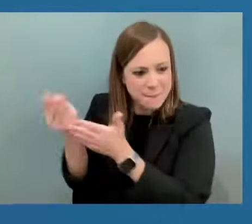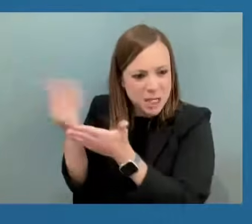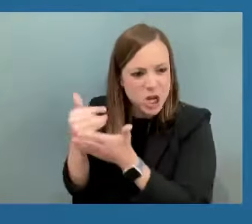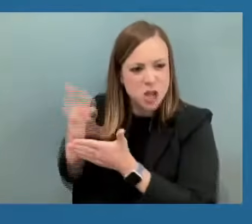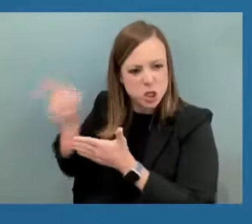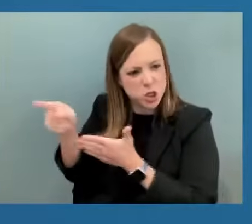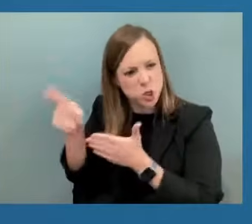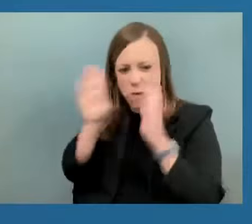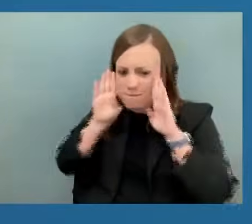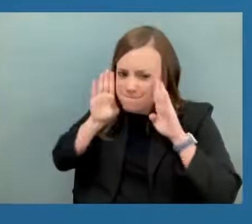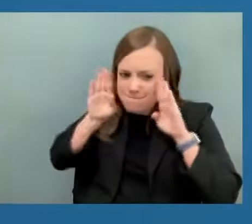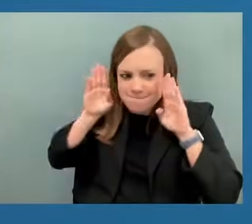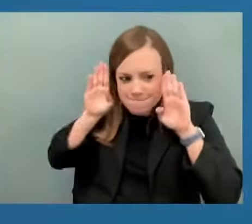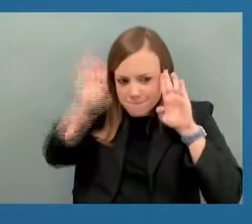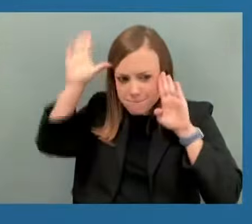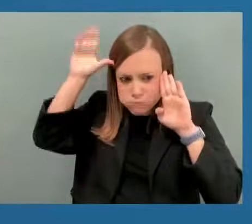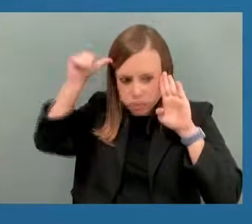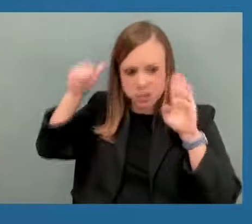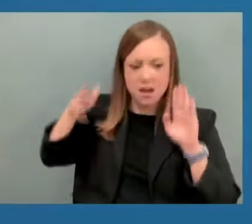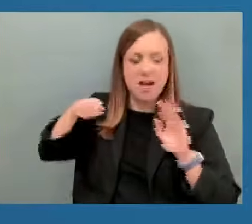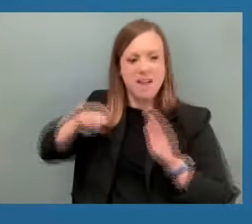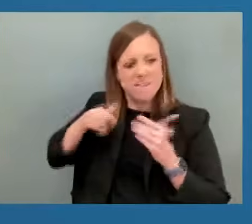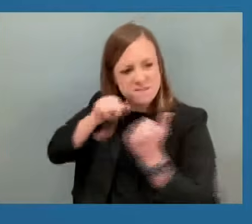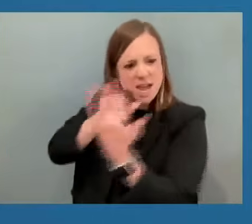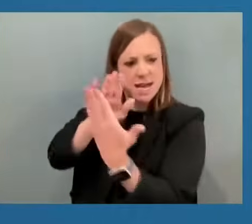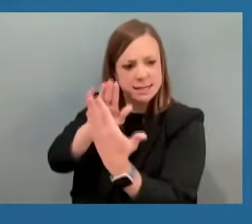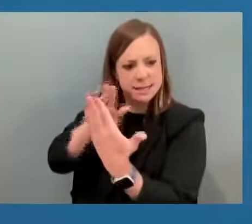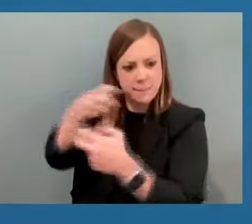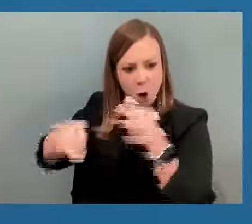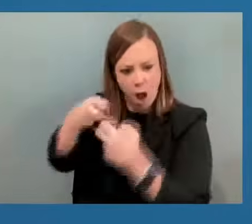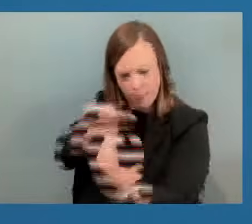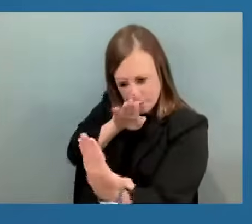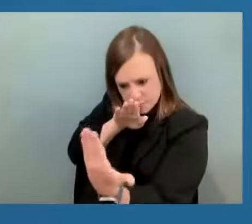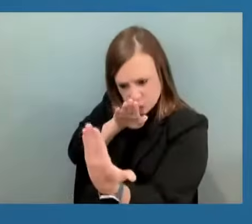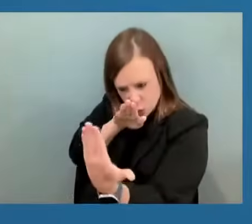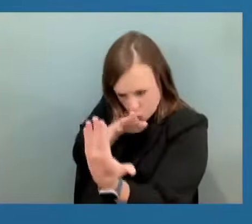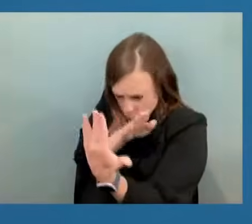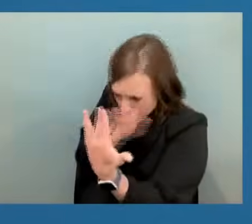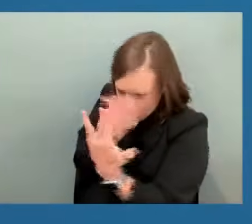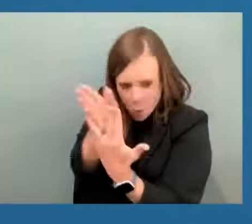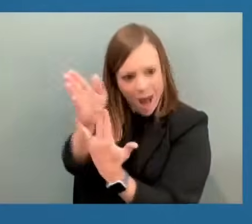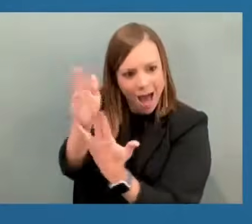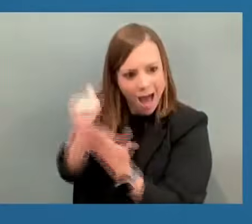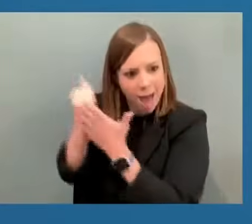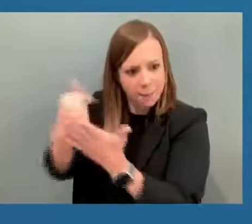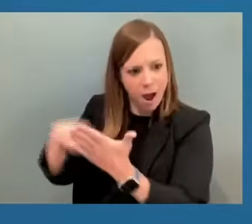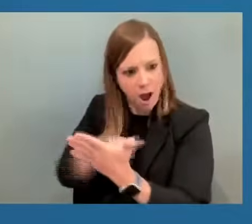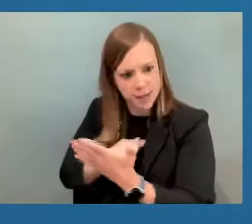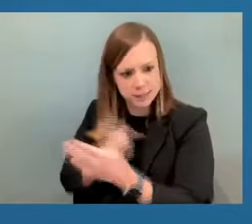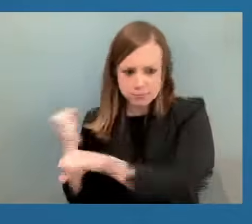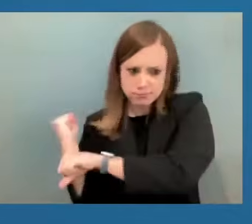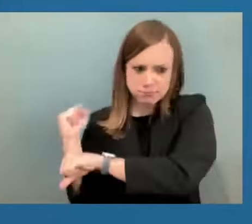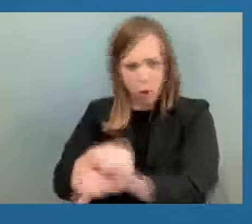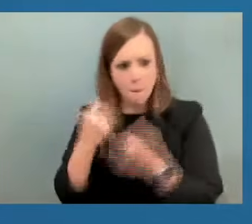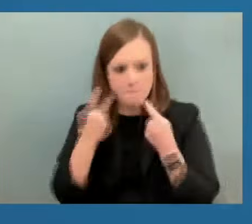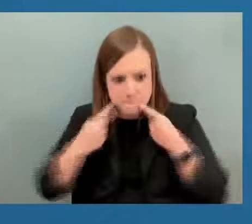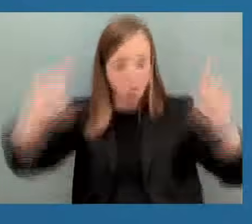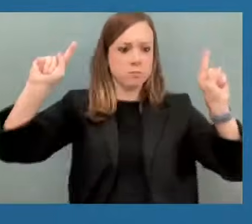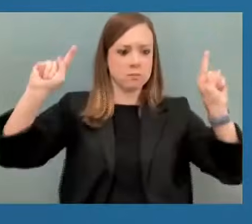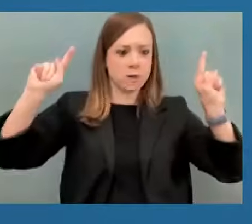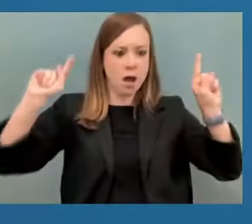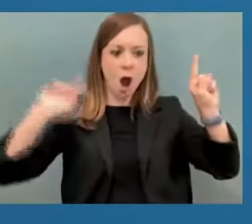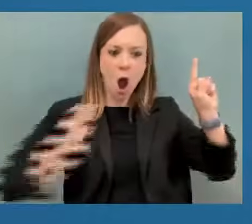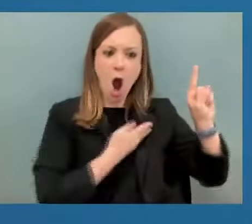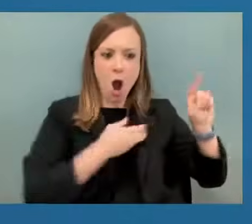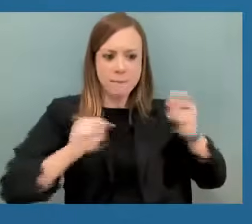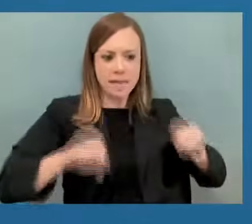problems and created action that helps our community stay in control of our overall destiny and our ability to thrive.